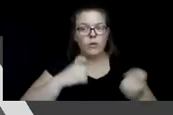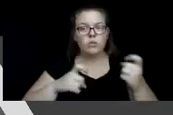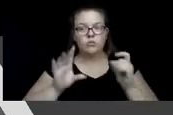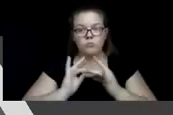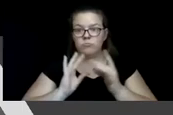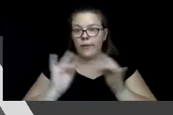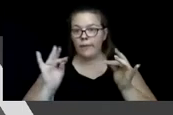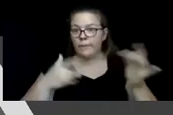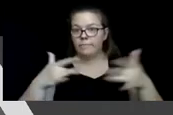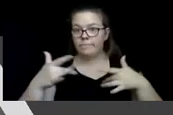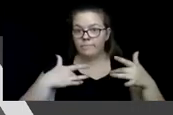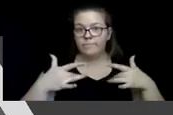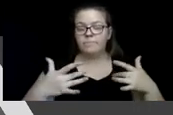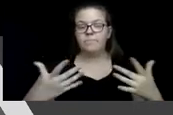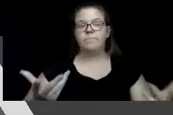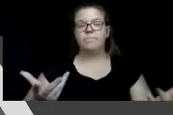comments,